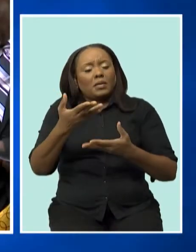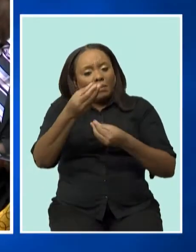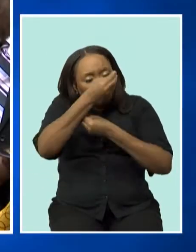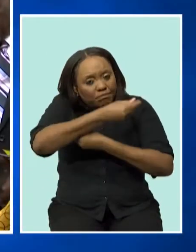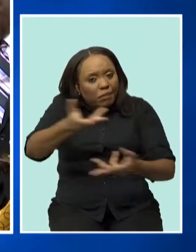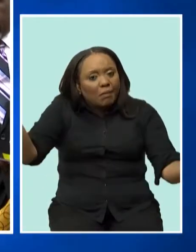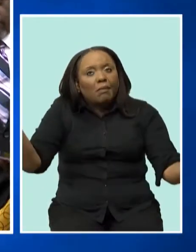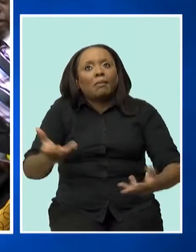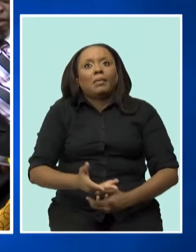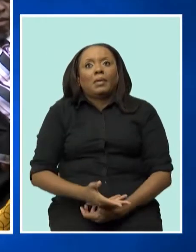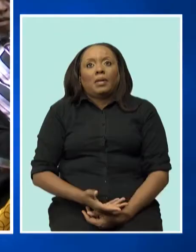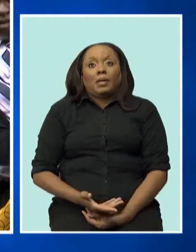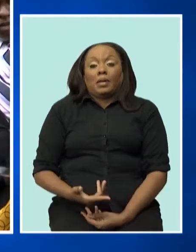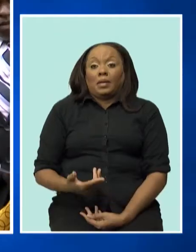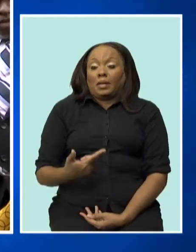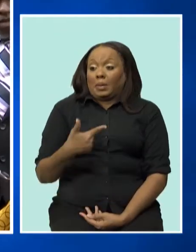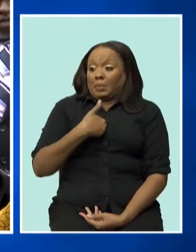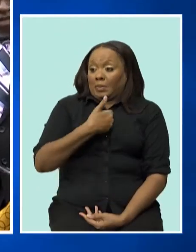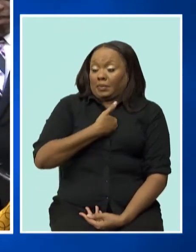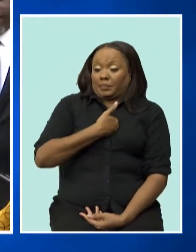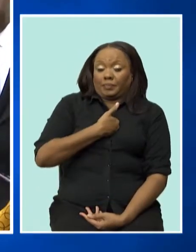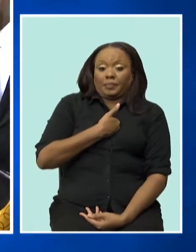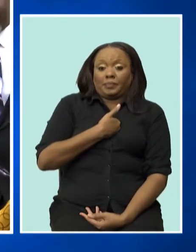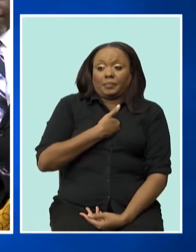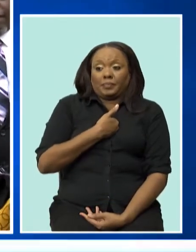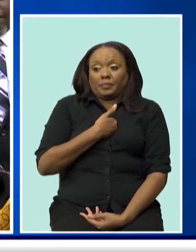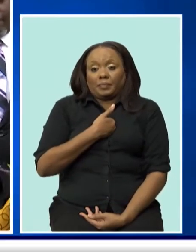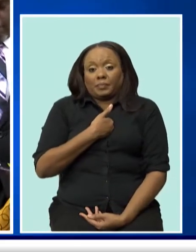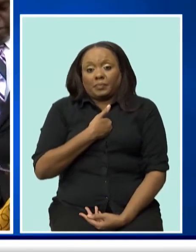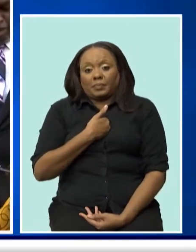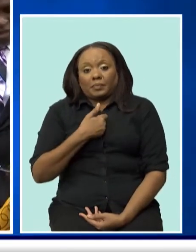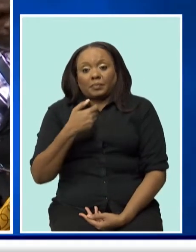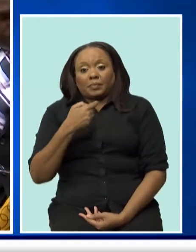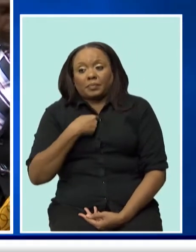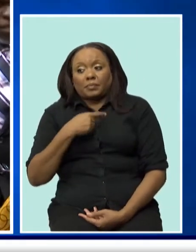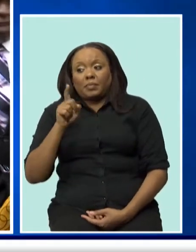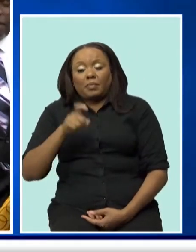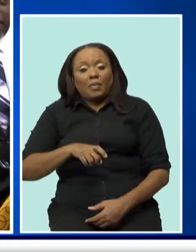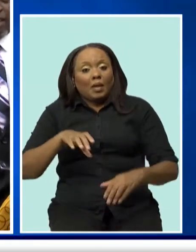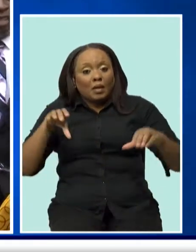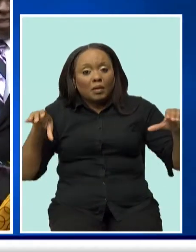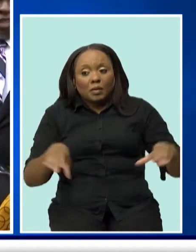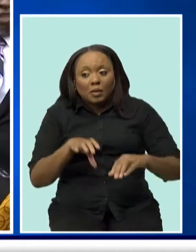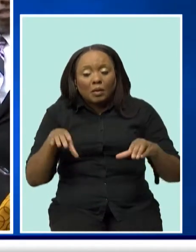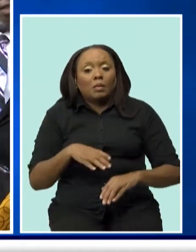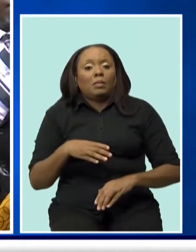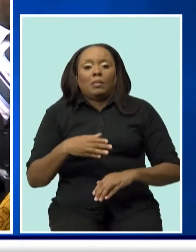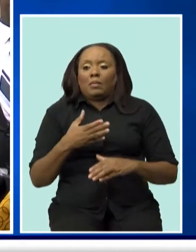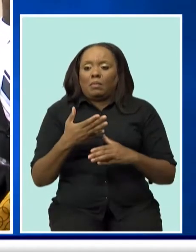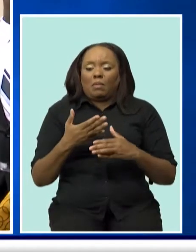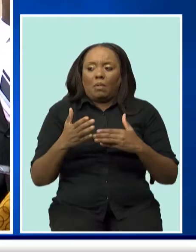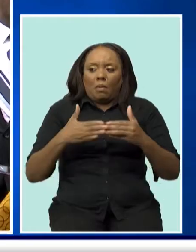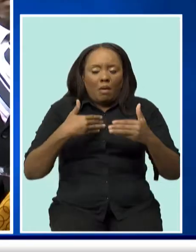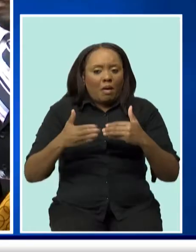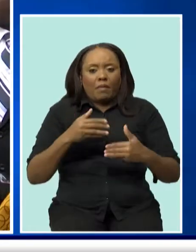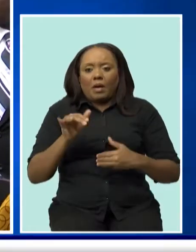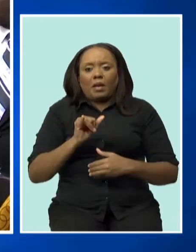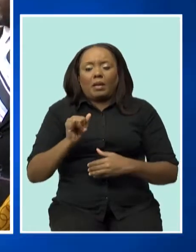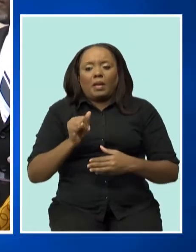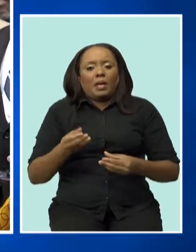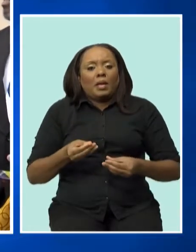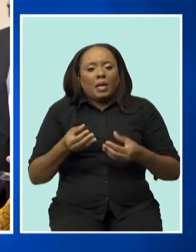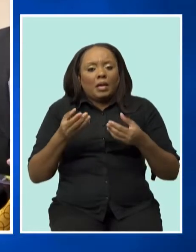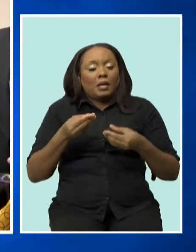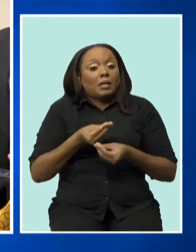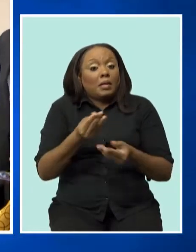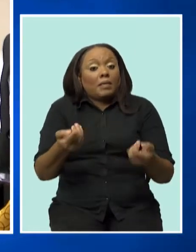I myself have done what I needed to do to cooperate with the investigation in terms of giving a statement, etc.